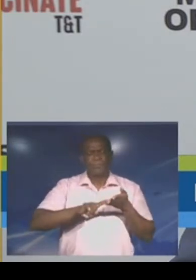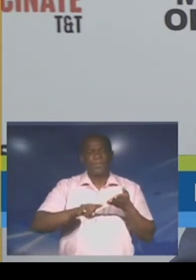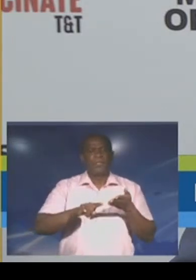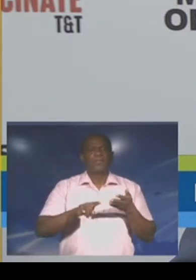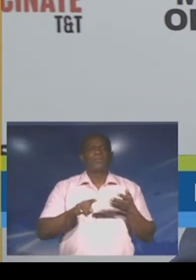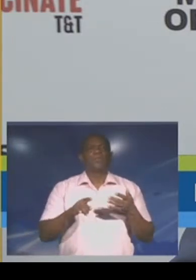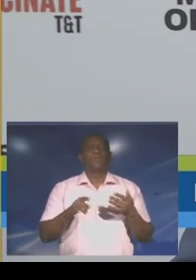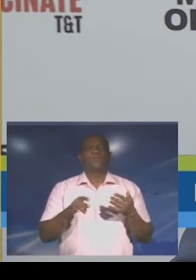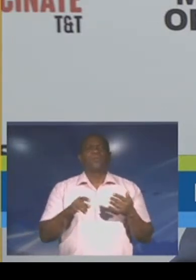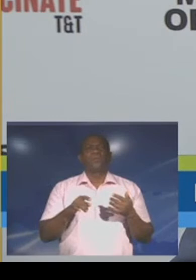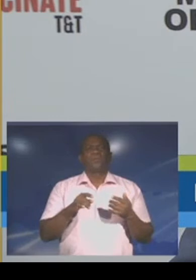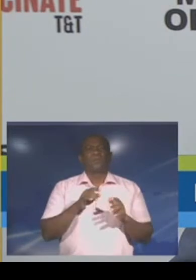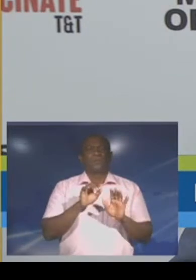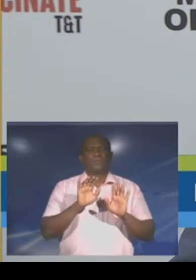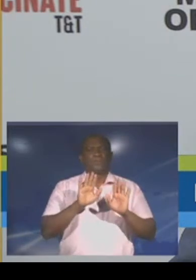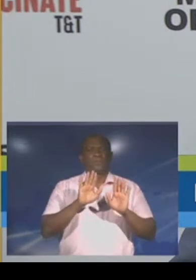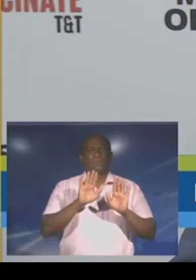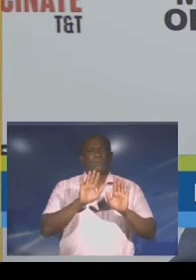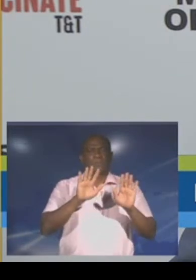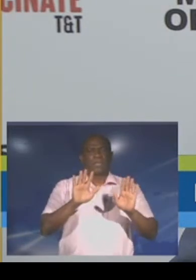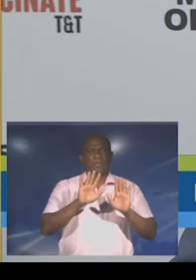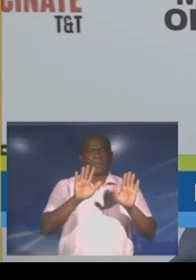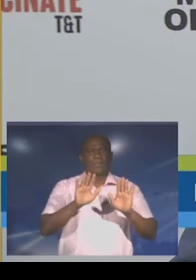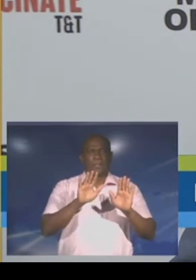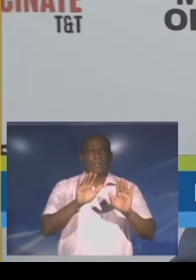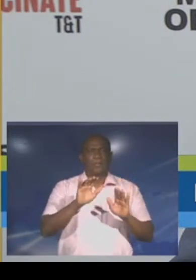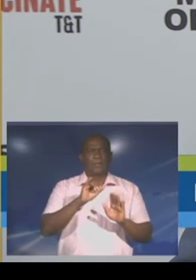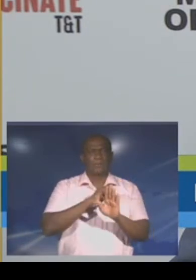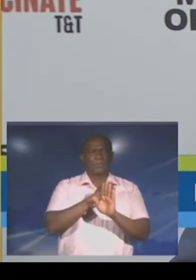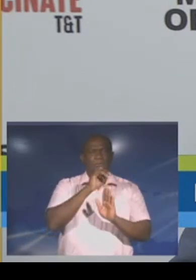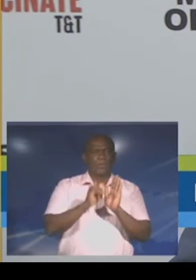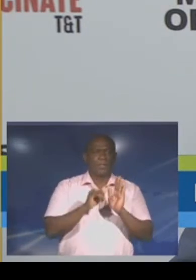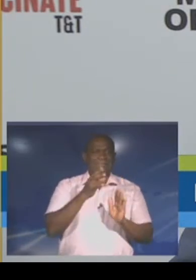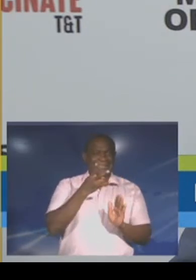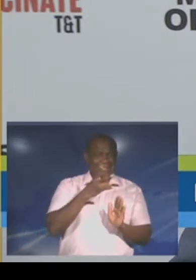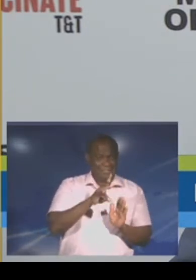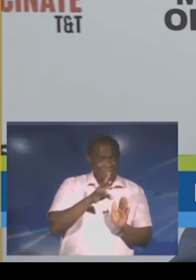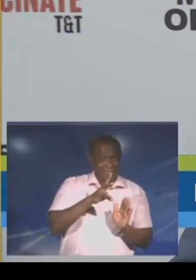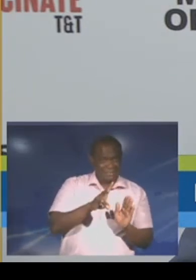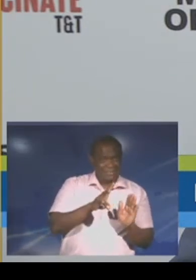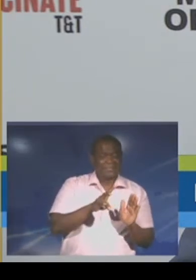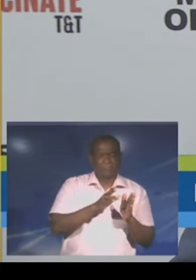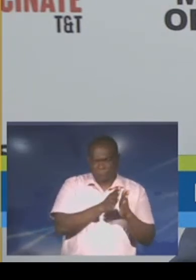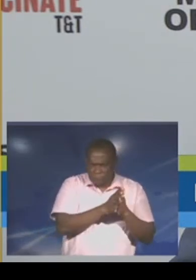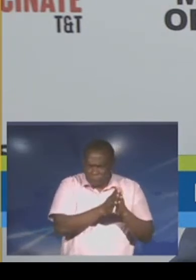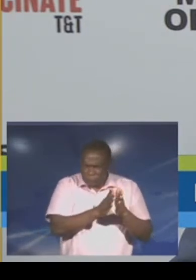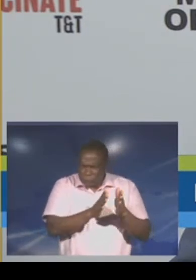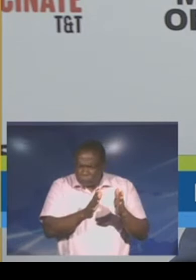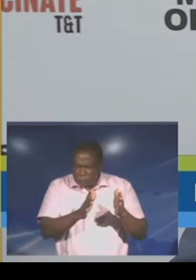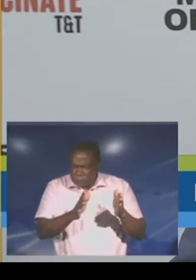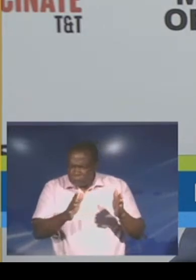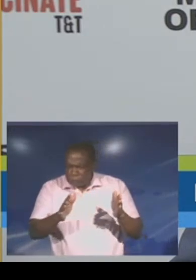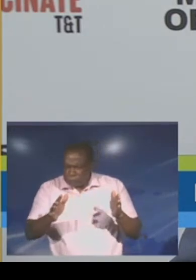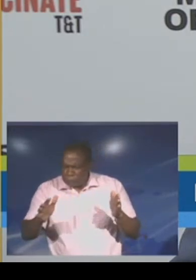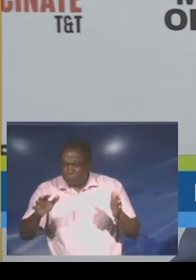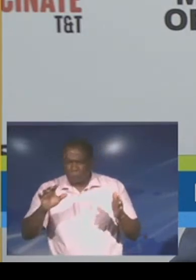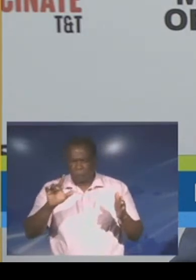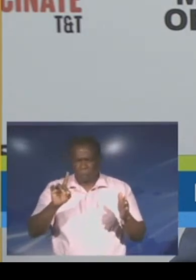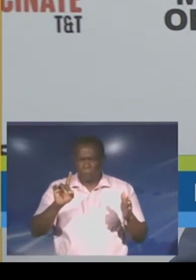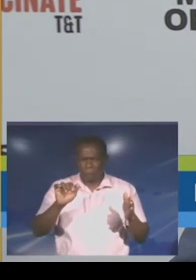Sunday, 17 July, the mask mandate is off. And we will cross that bridge with